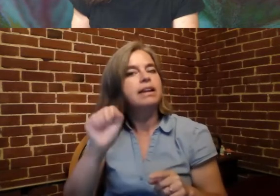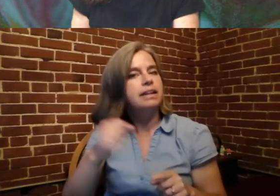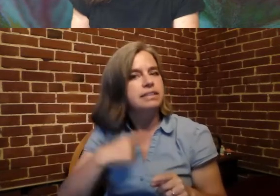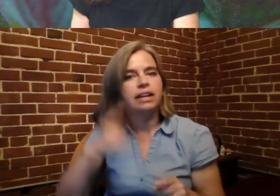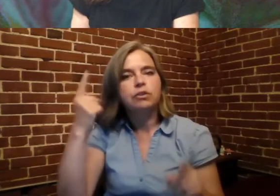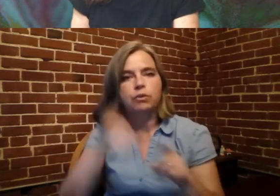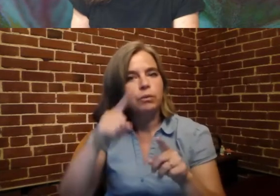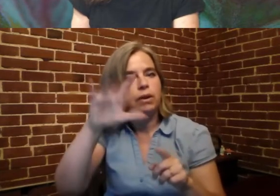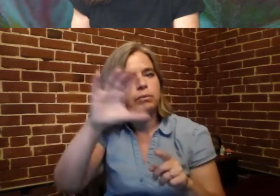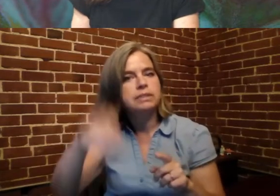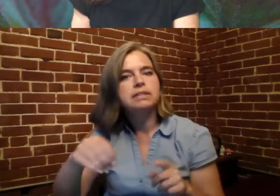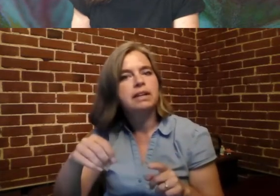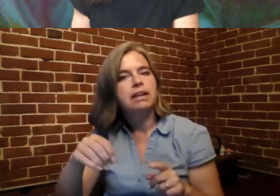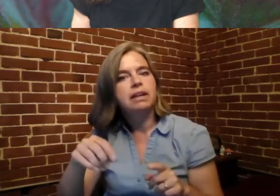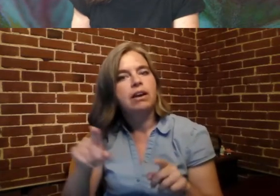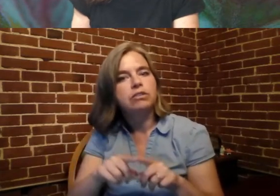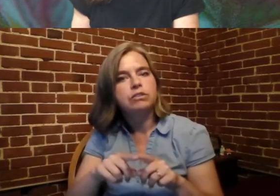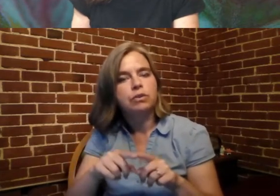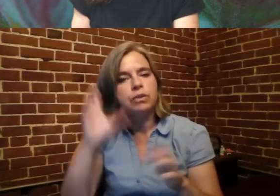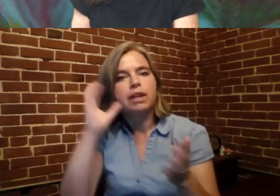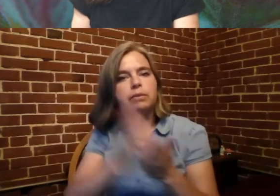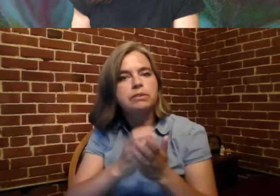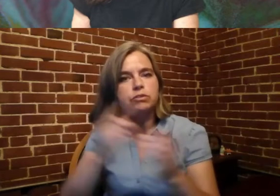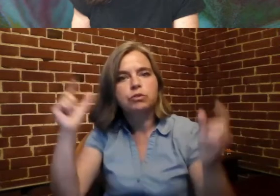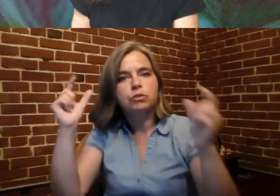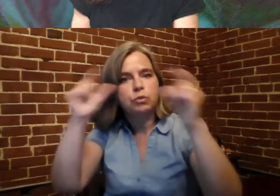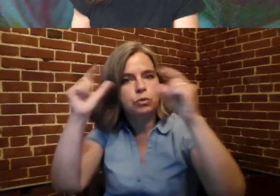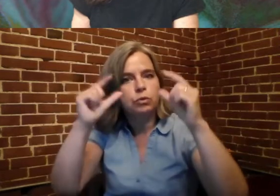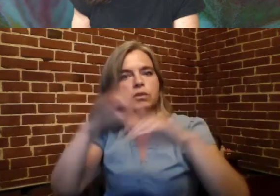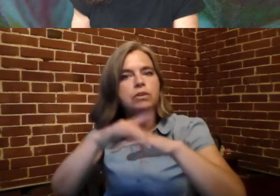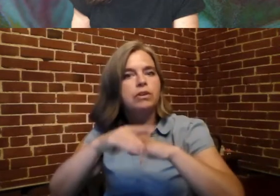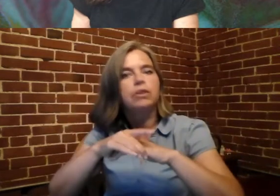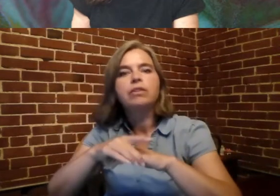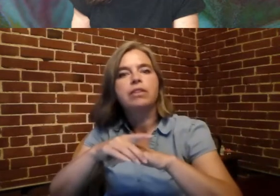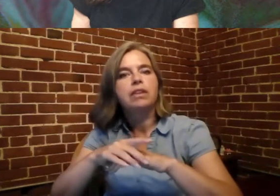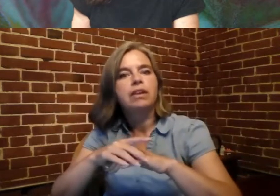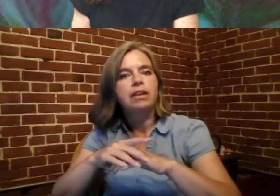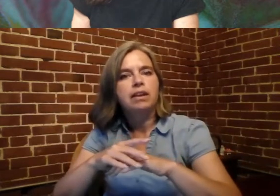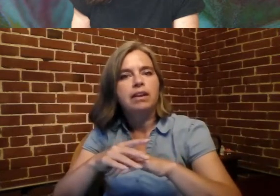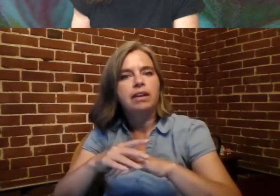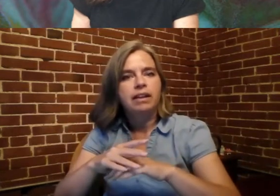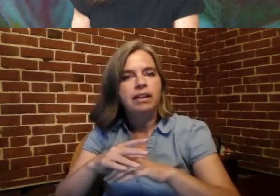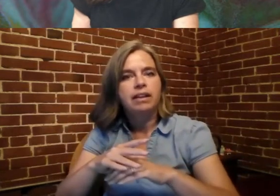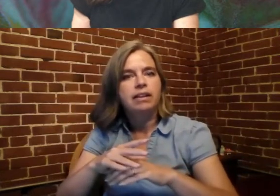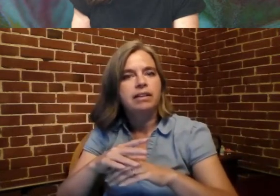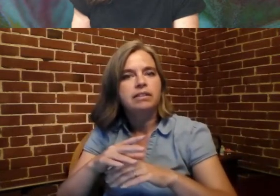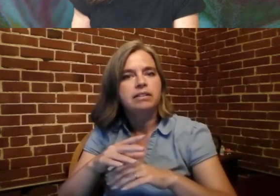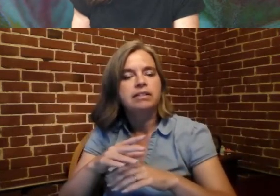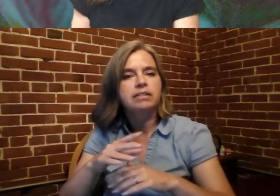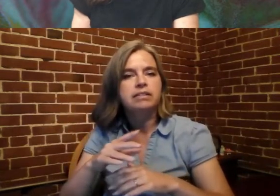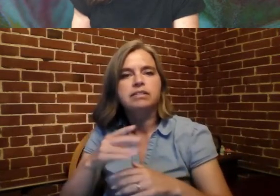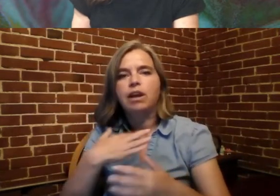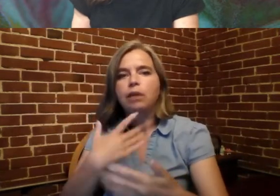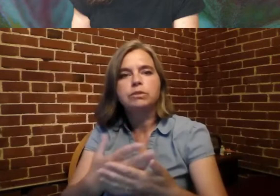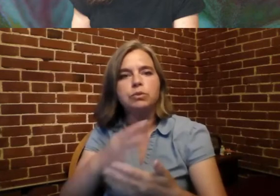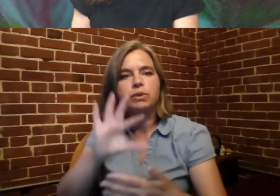also the images from the Google Earth, they don't really go beyond the 1980s, I believe. And